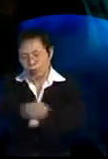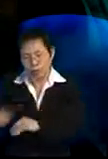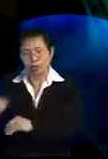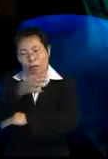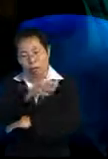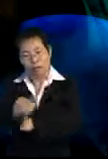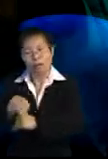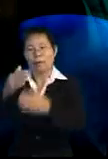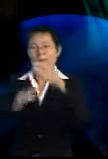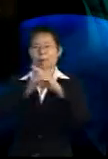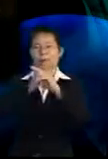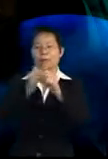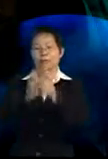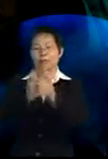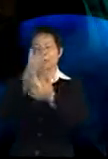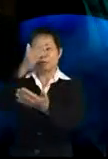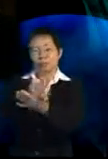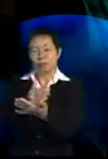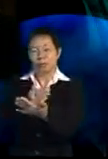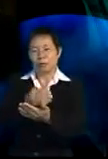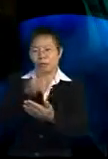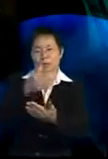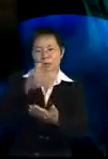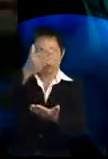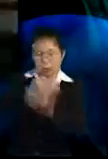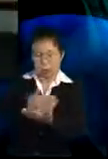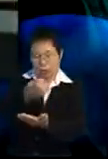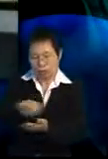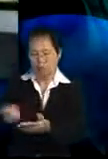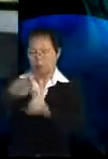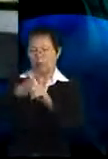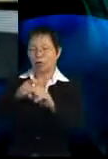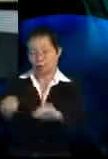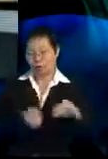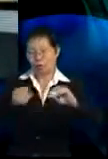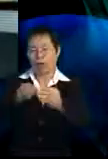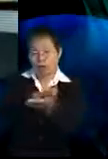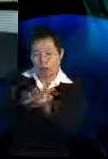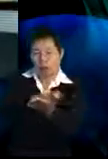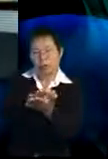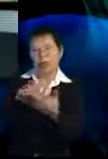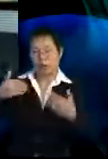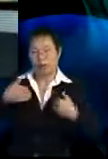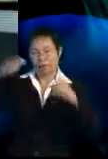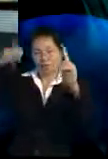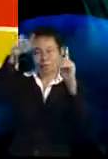and prevents stationary objects from moving. Friction has direction